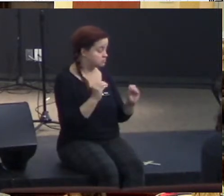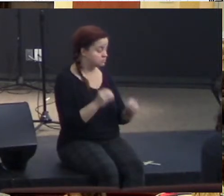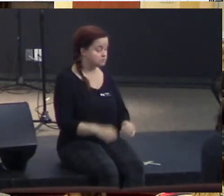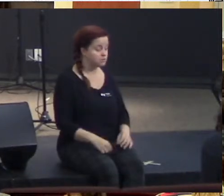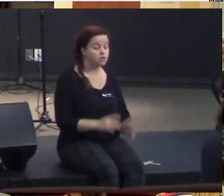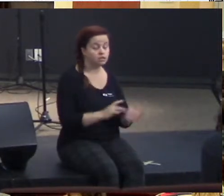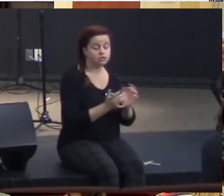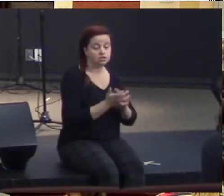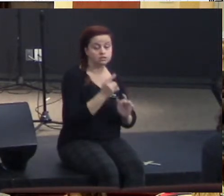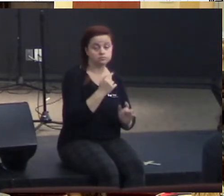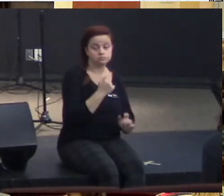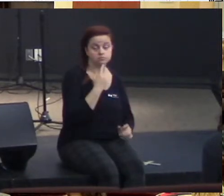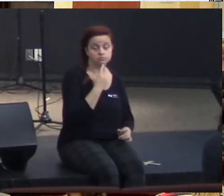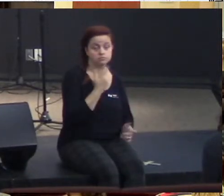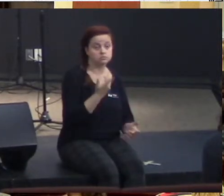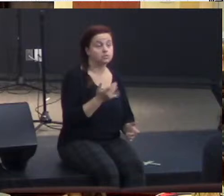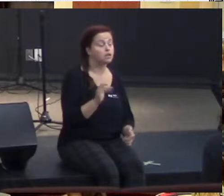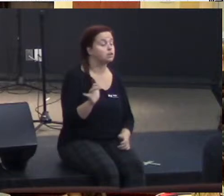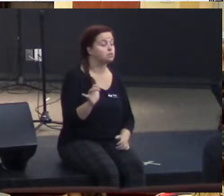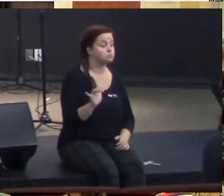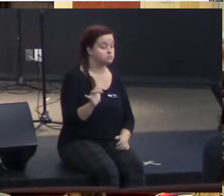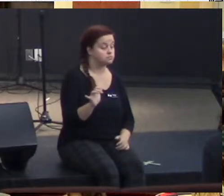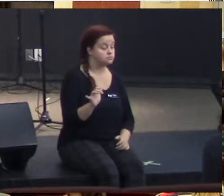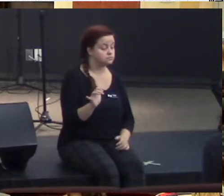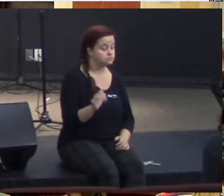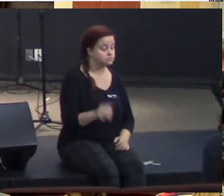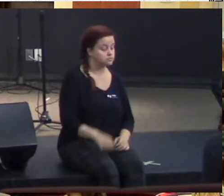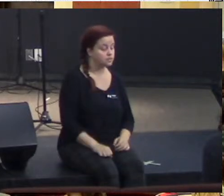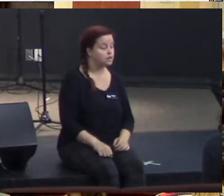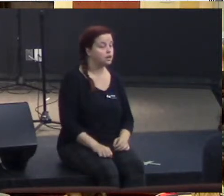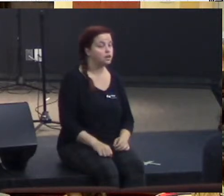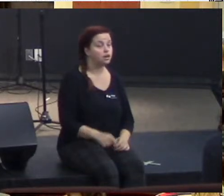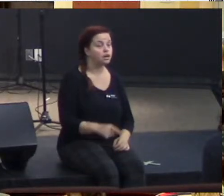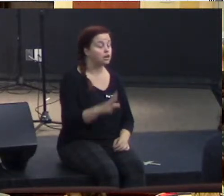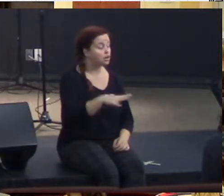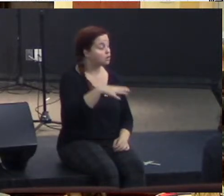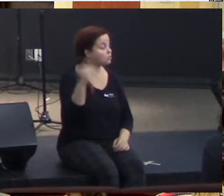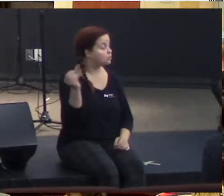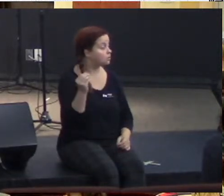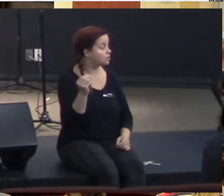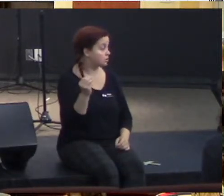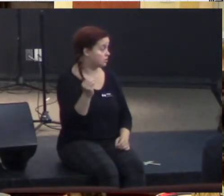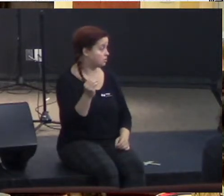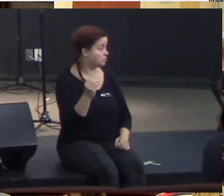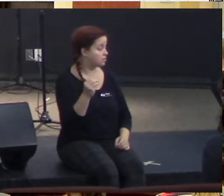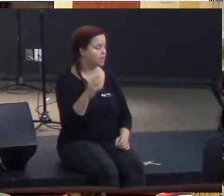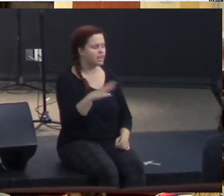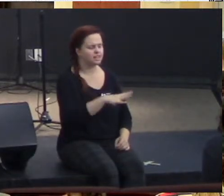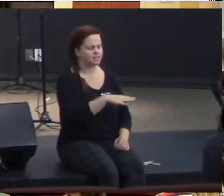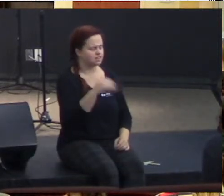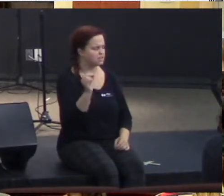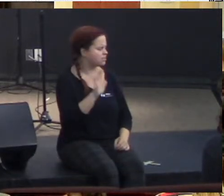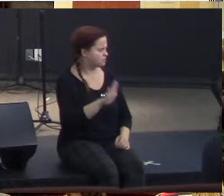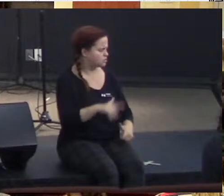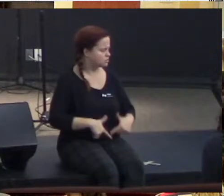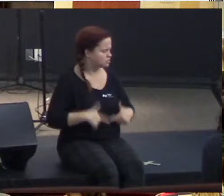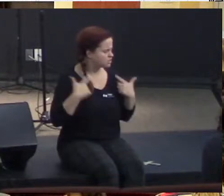Jesus declared. Now go and leave your life of sin. Truth.